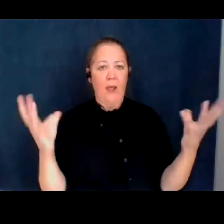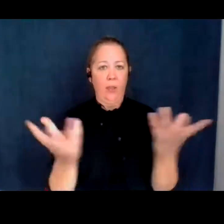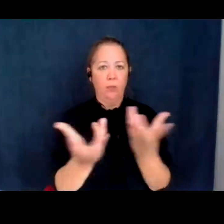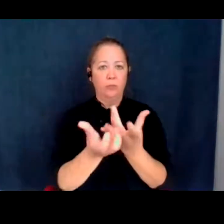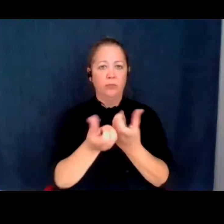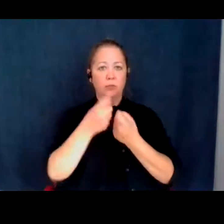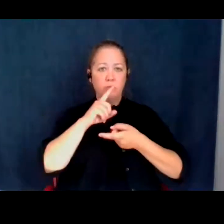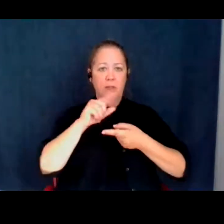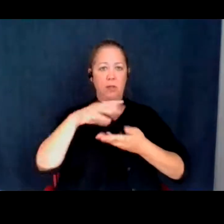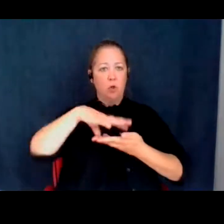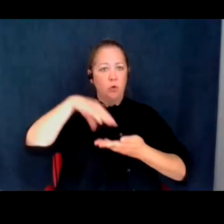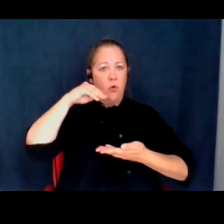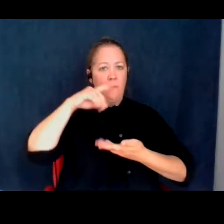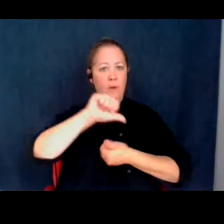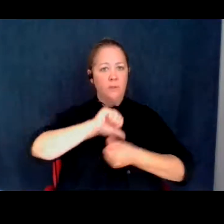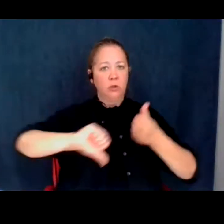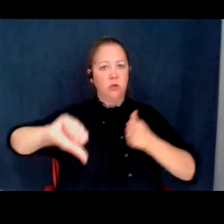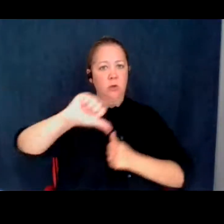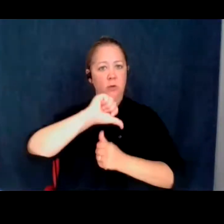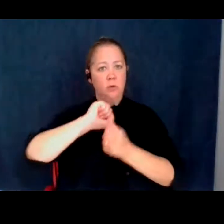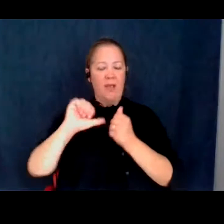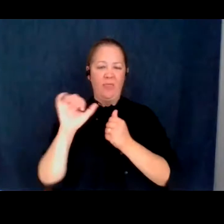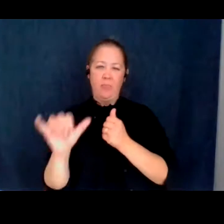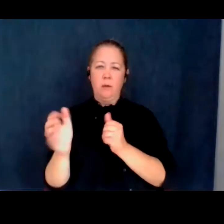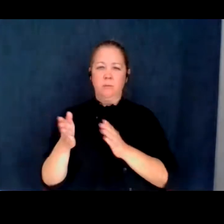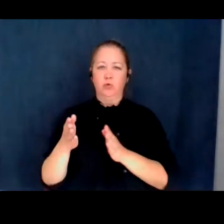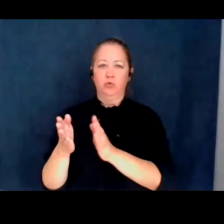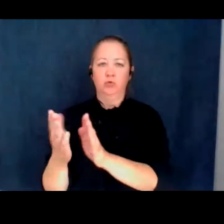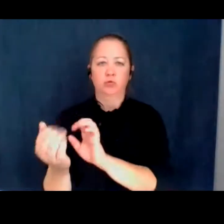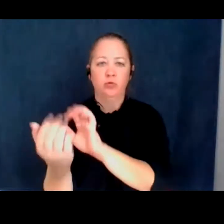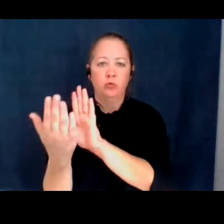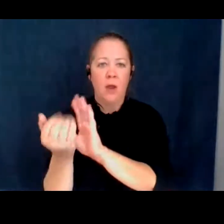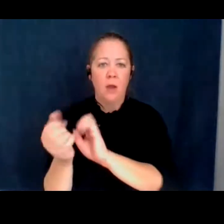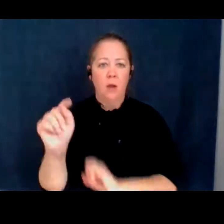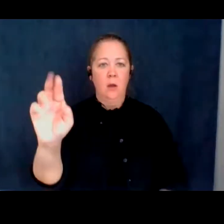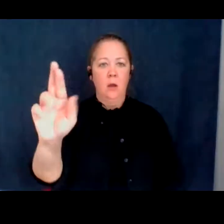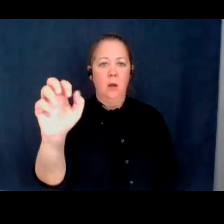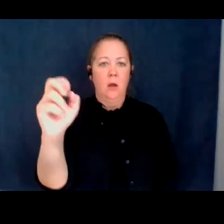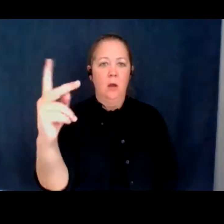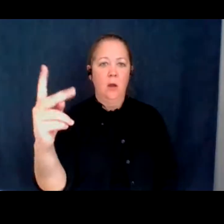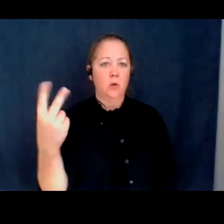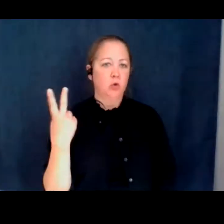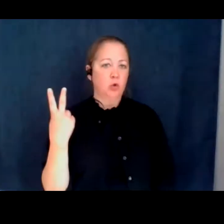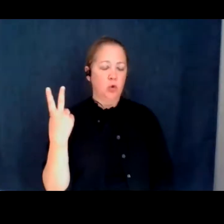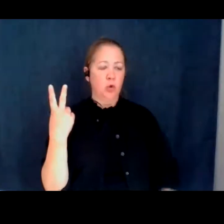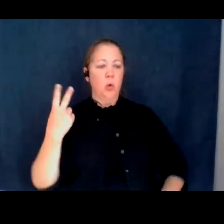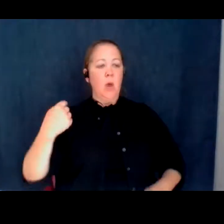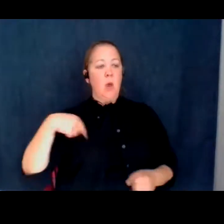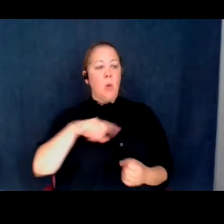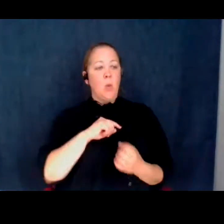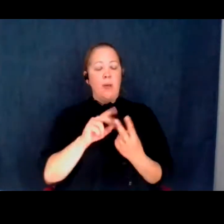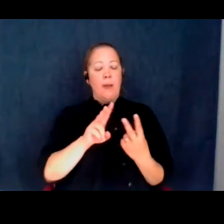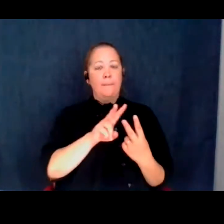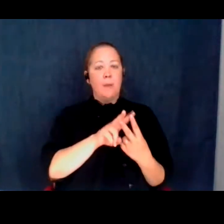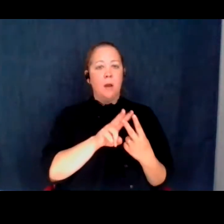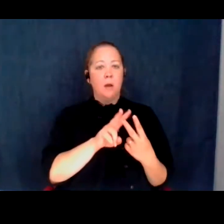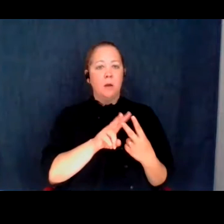So we gathered the application for alumni with disabilities and grouped them together. We paired older alumni and newer